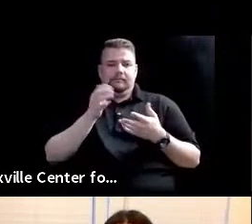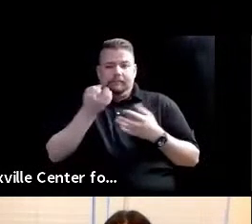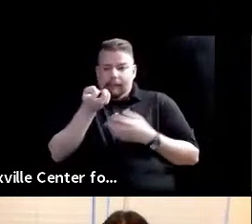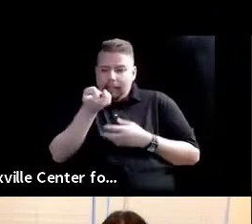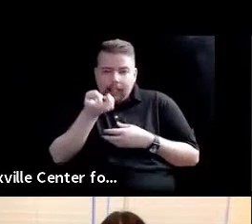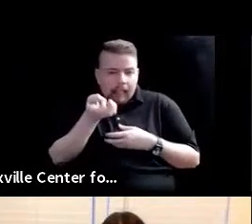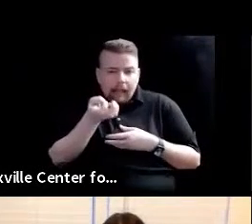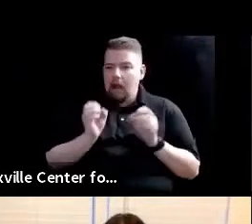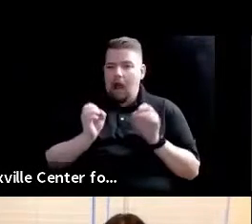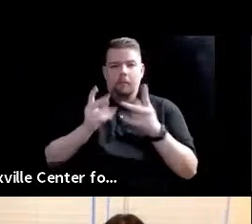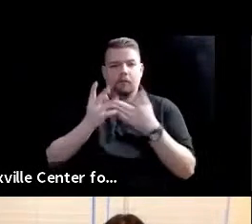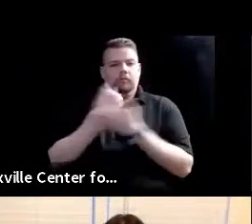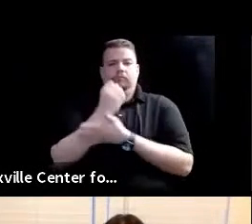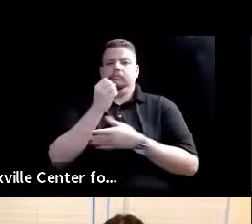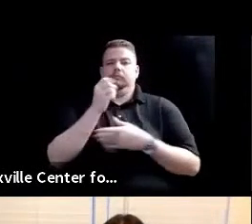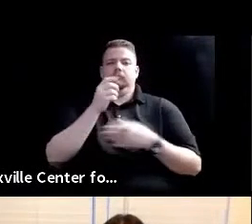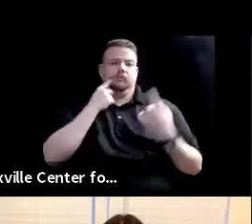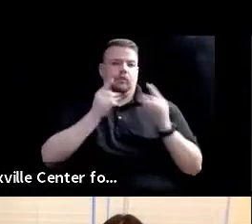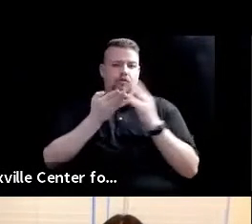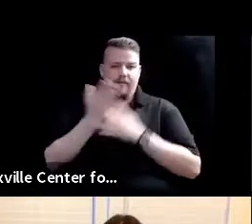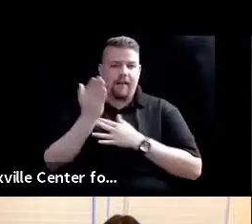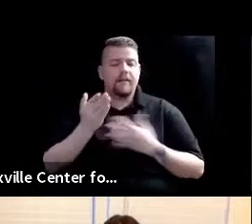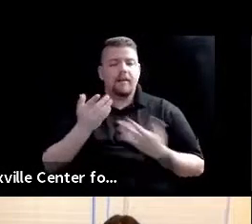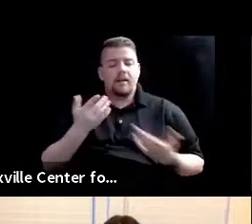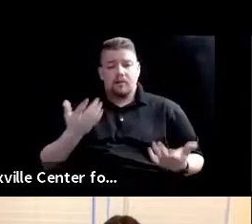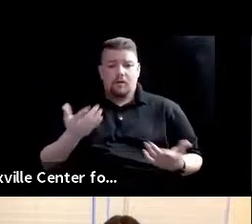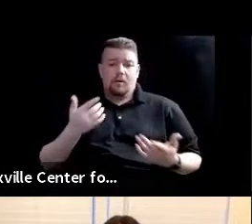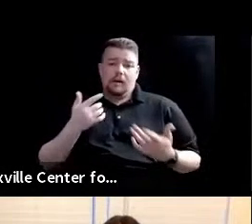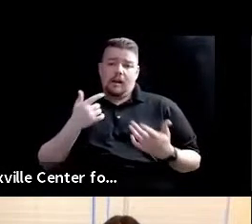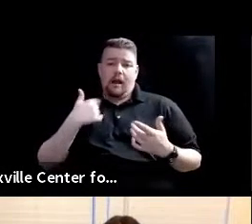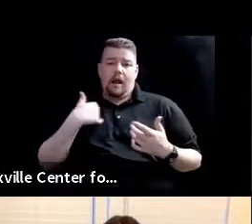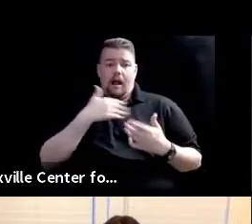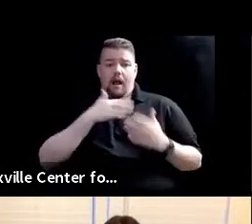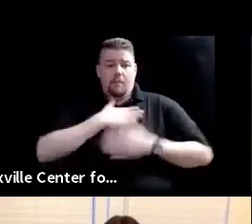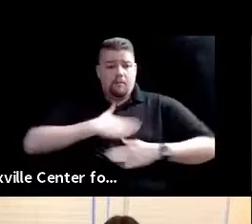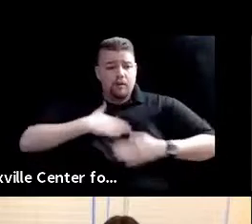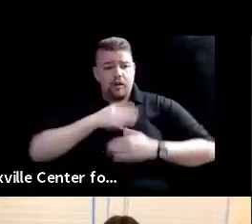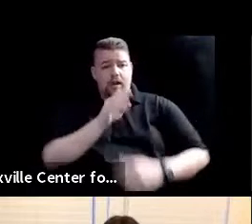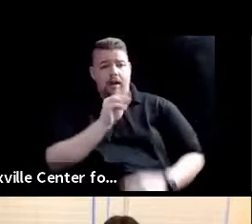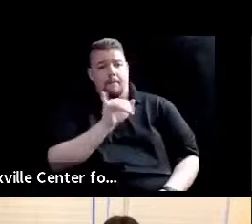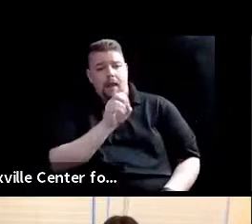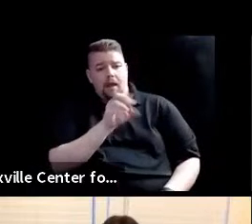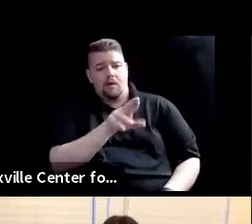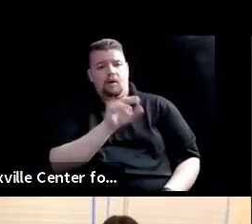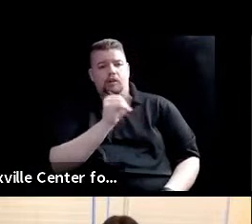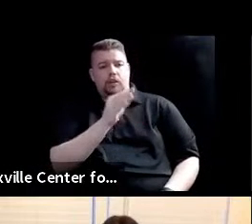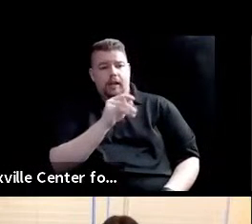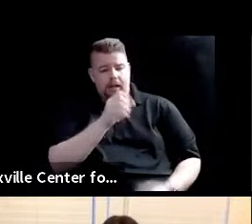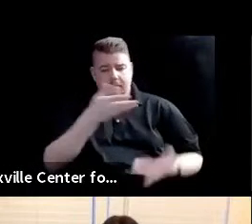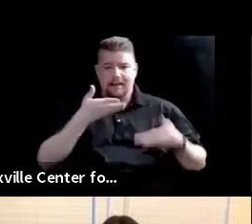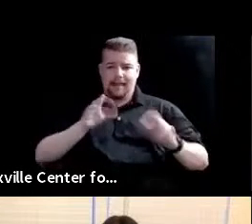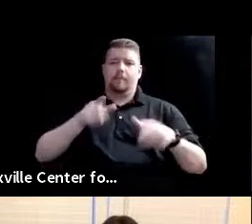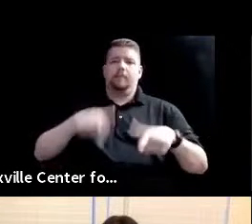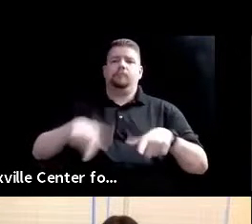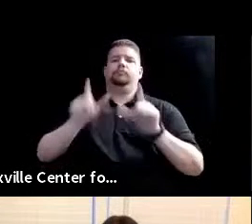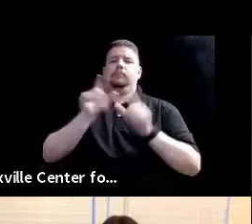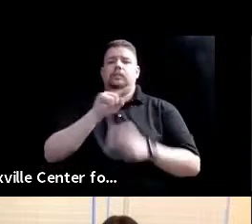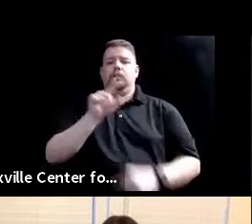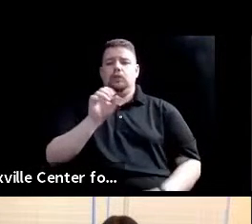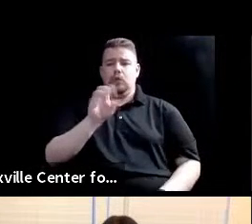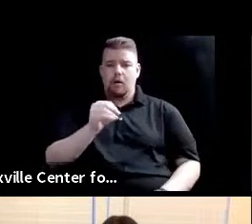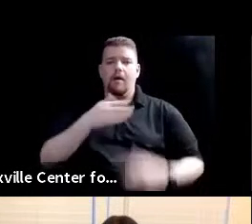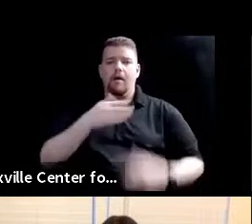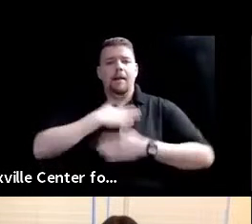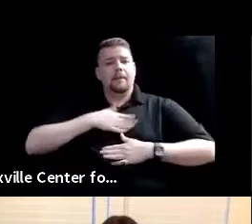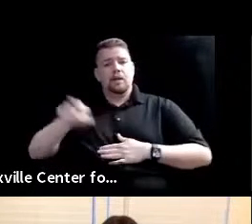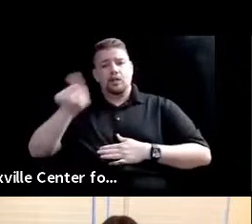to survive. And very much appreciate Mayor Gibbs asking to let me on this Zoom call tonight, and very much appreciate you